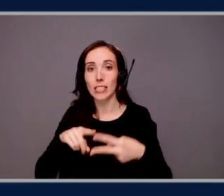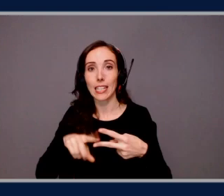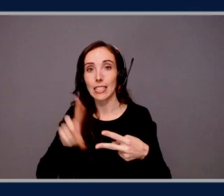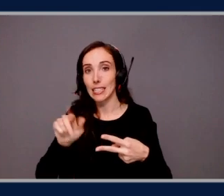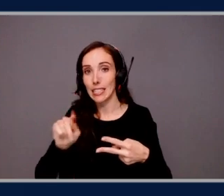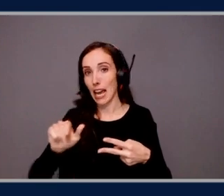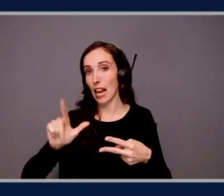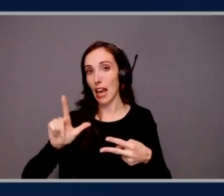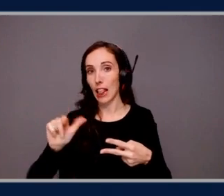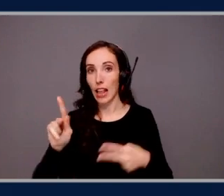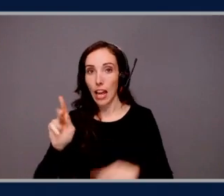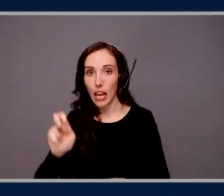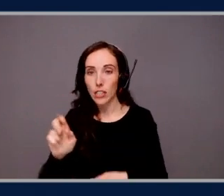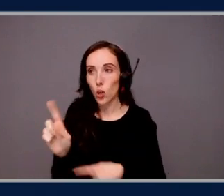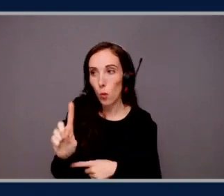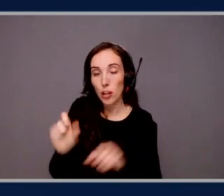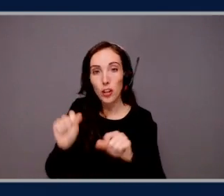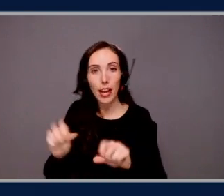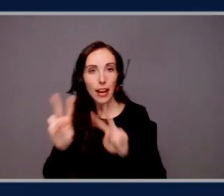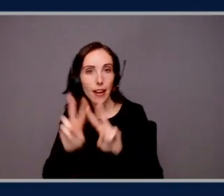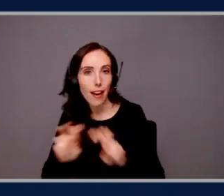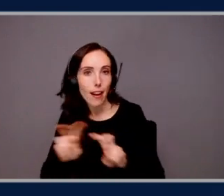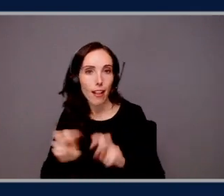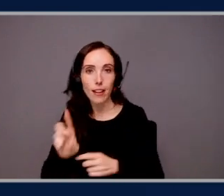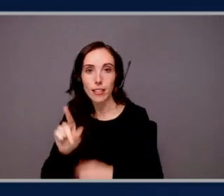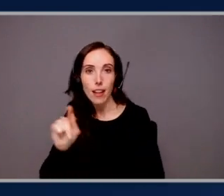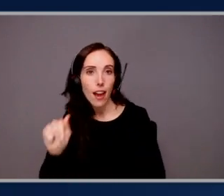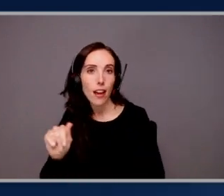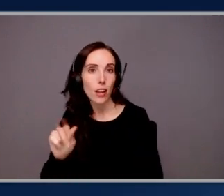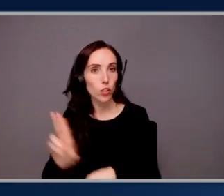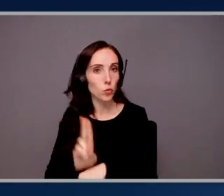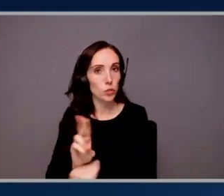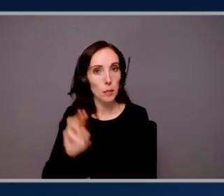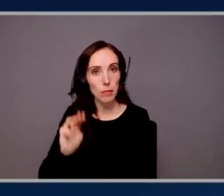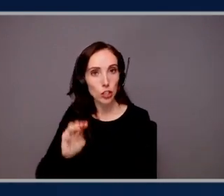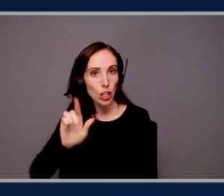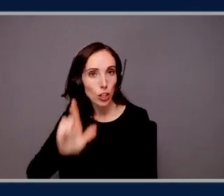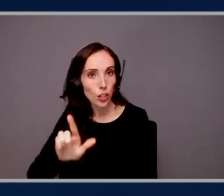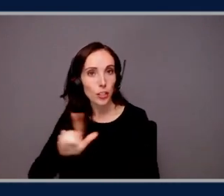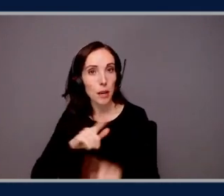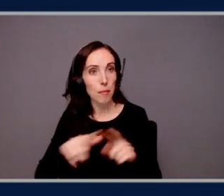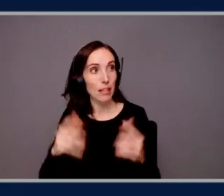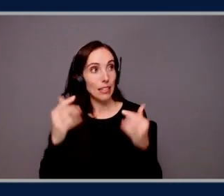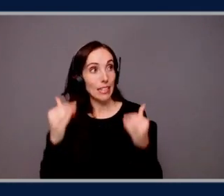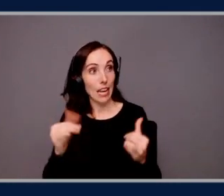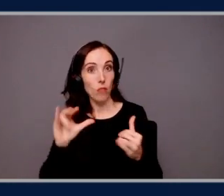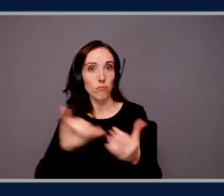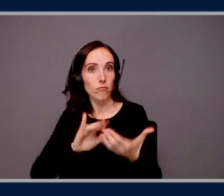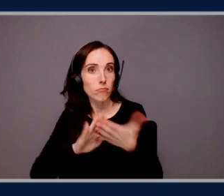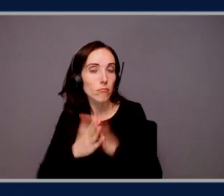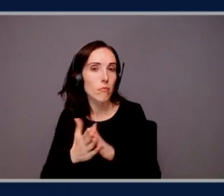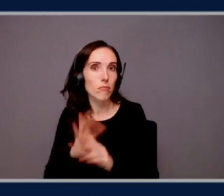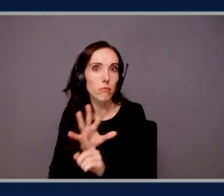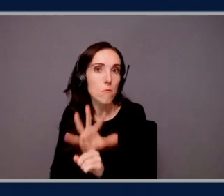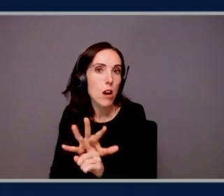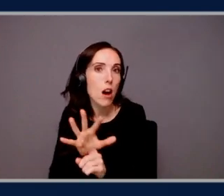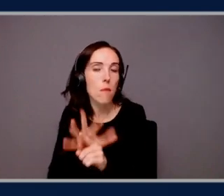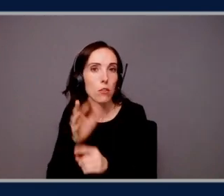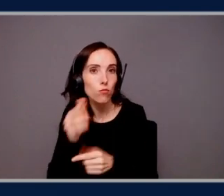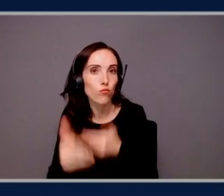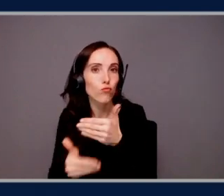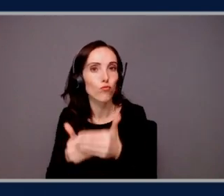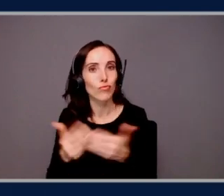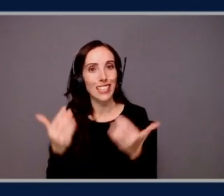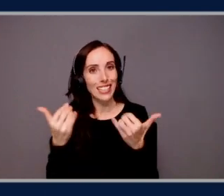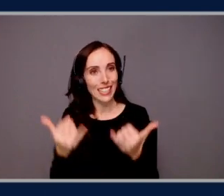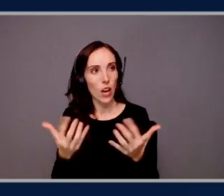analyze the data and machine learning. Well, what's happened on that is that's become more popular, and what we've heard about is they want to get data from